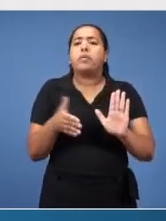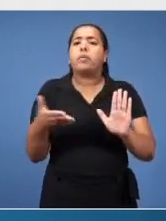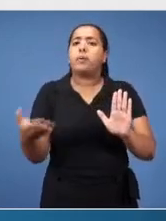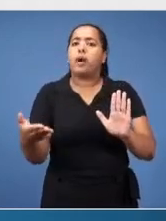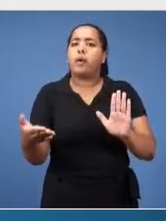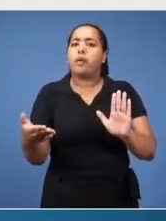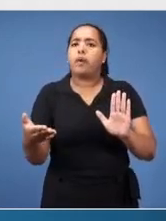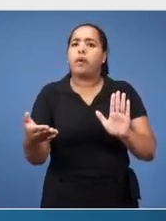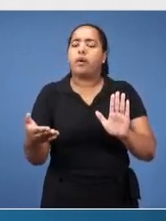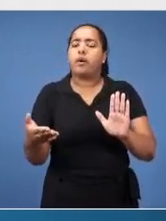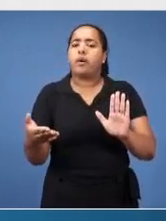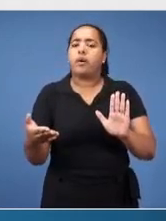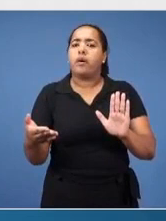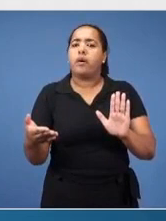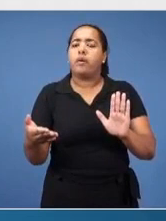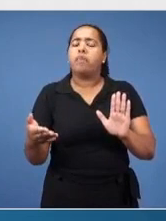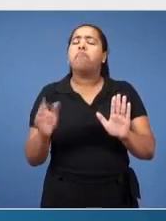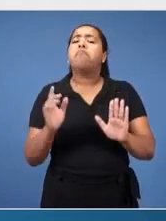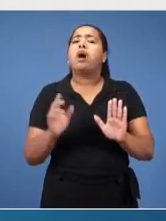verse?